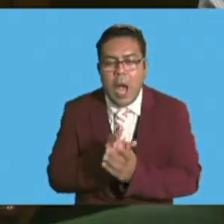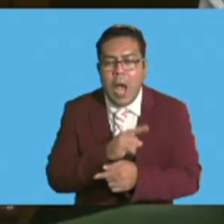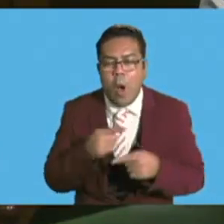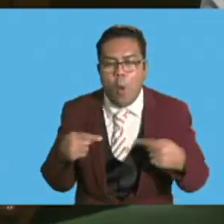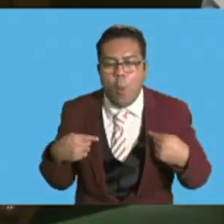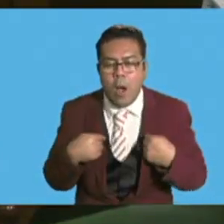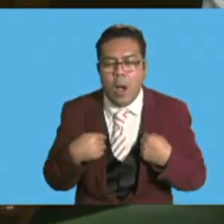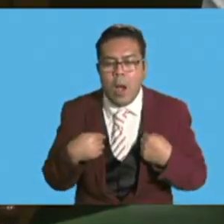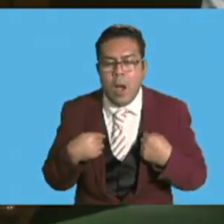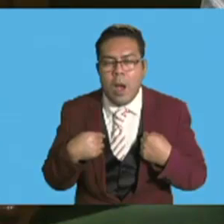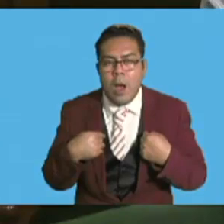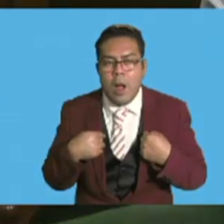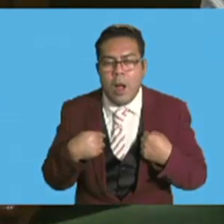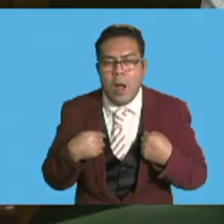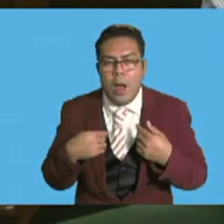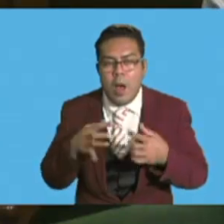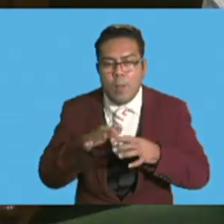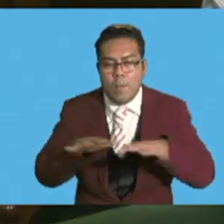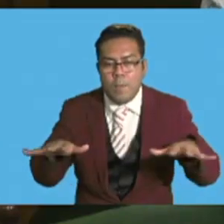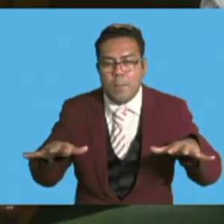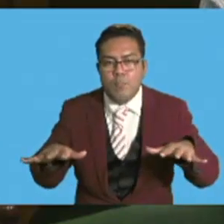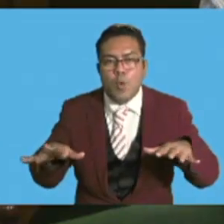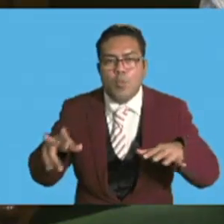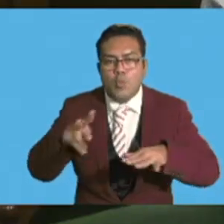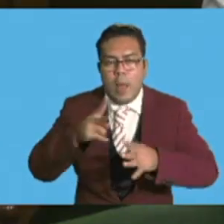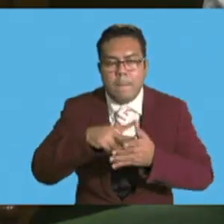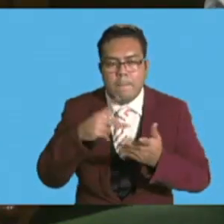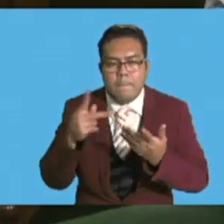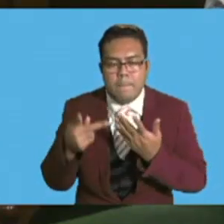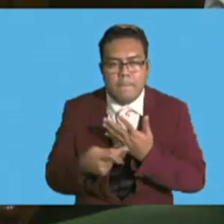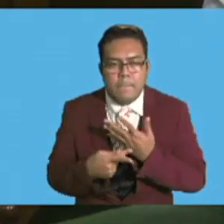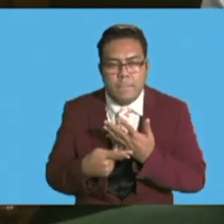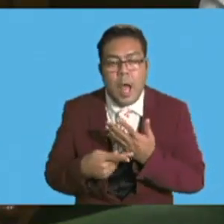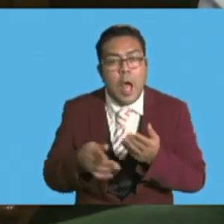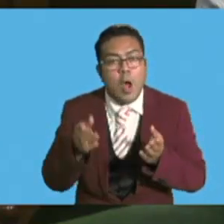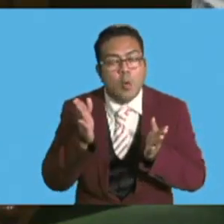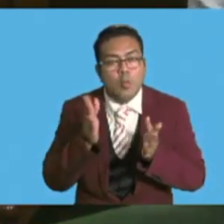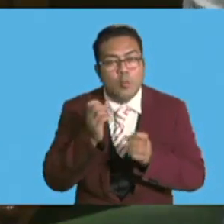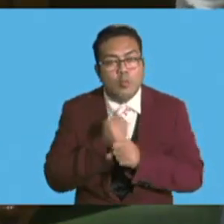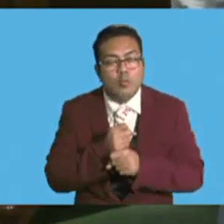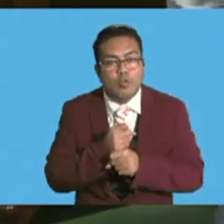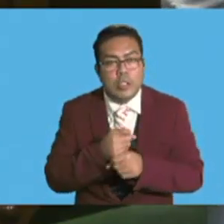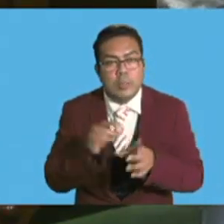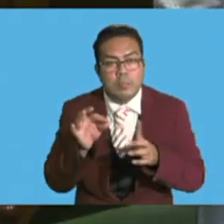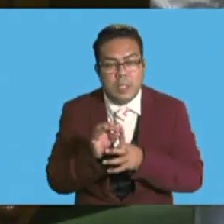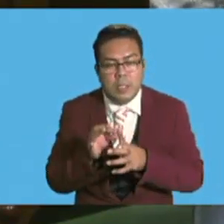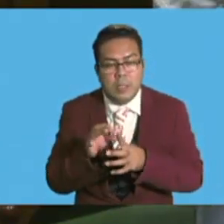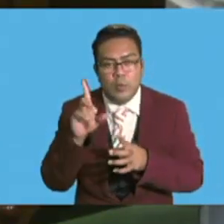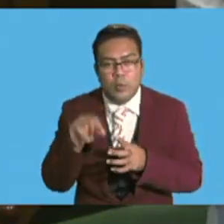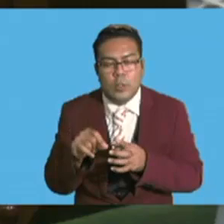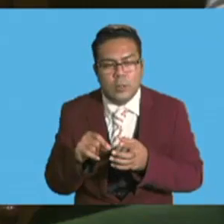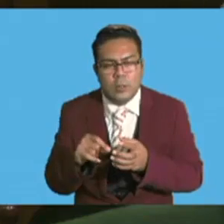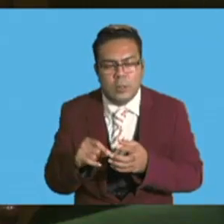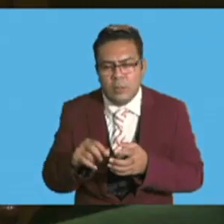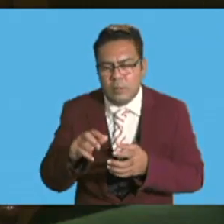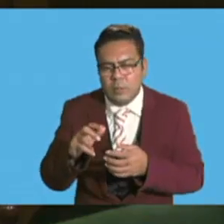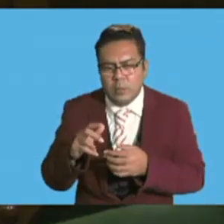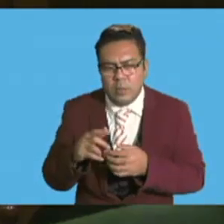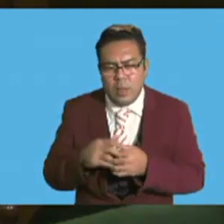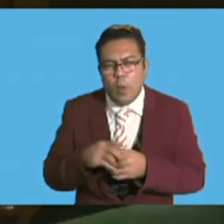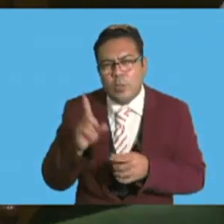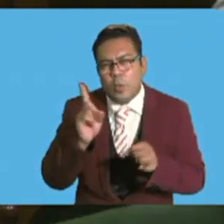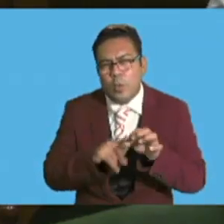Over the years, Honourable Speaker, we've seen a gradual increase of general practitioners doing locum in our public facilities. There was a question by the